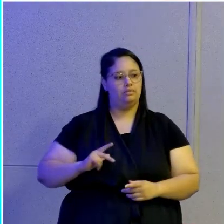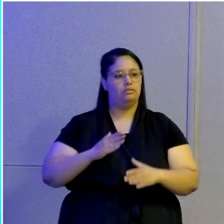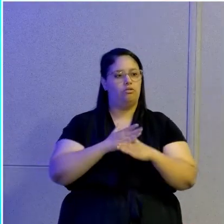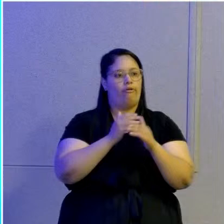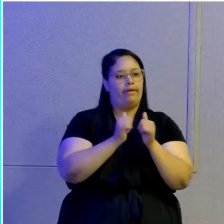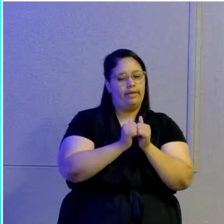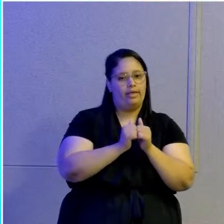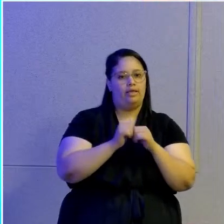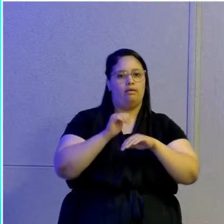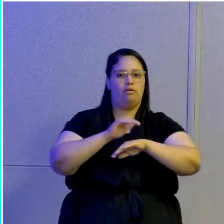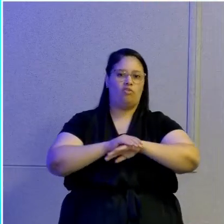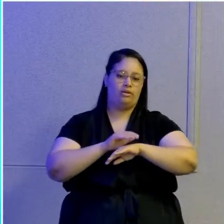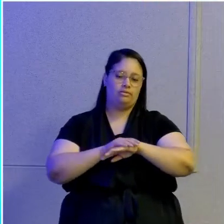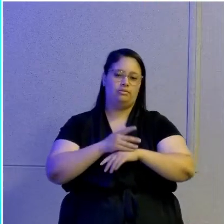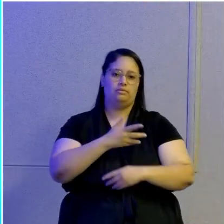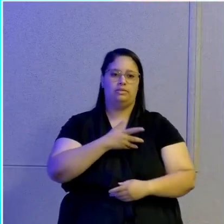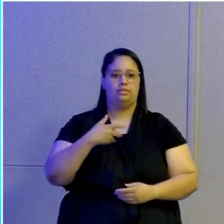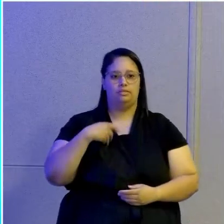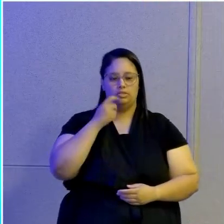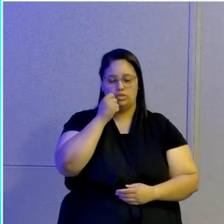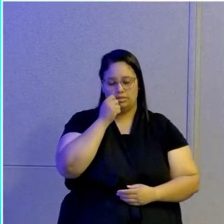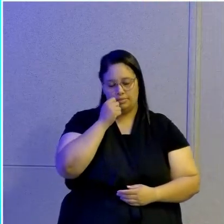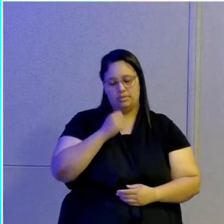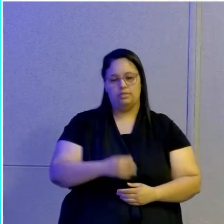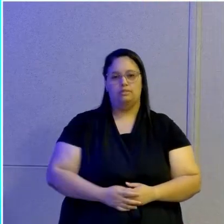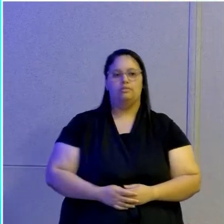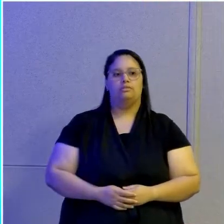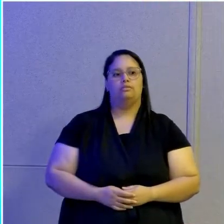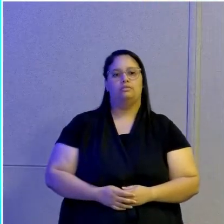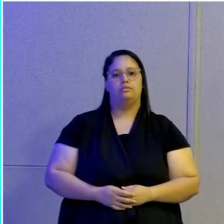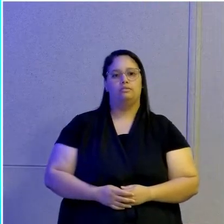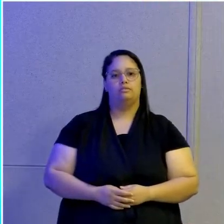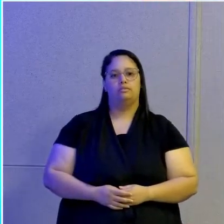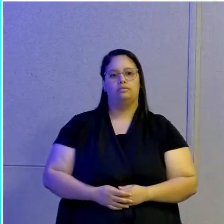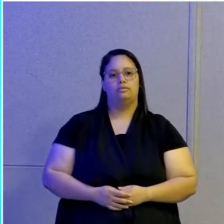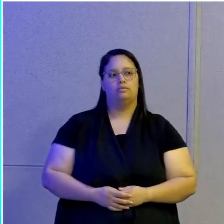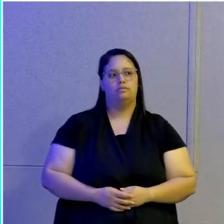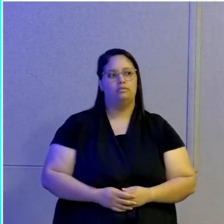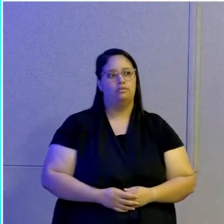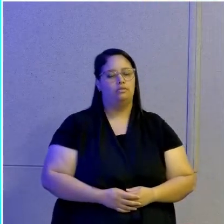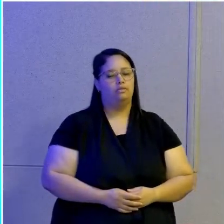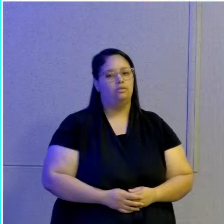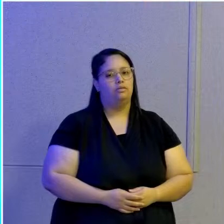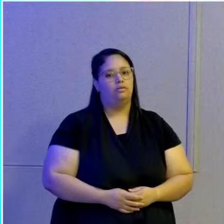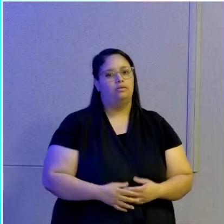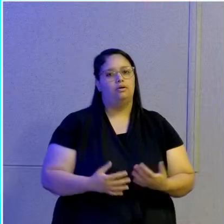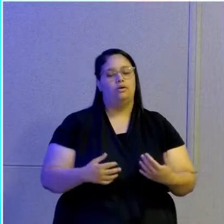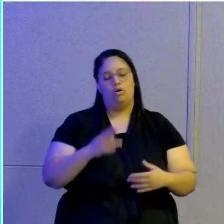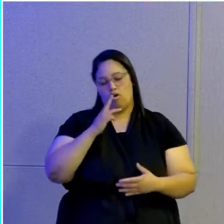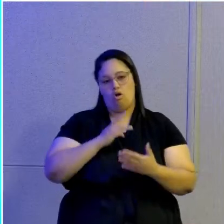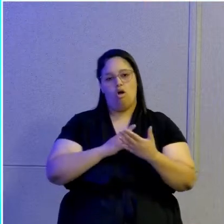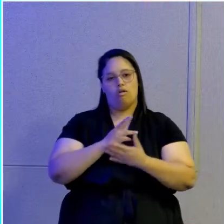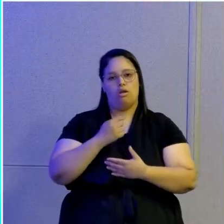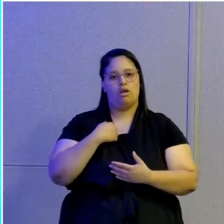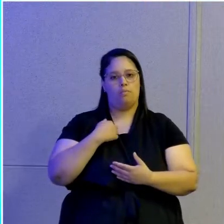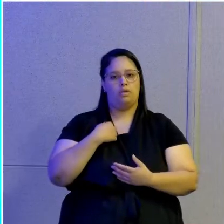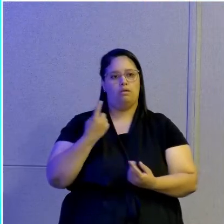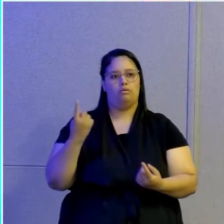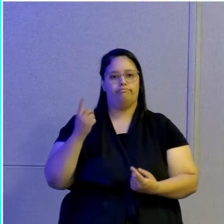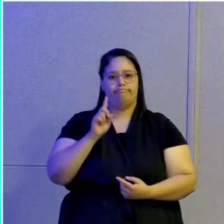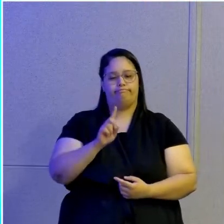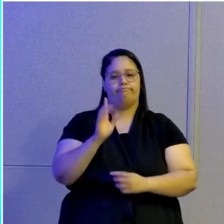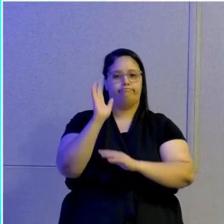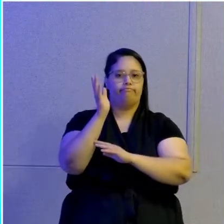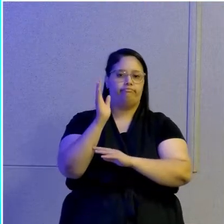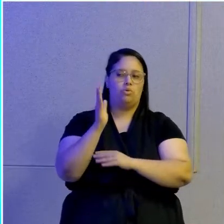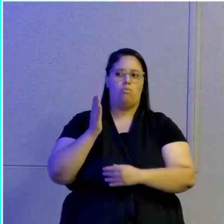colleagues and friends, ladies and gentlemen. It is an honor to come and speak on